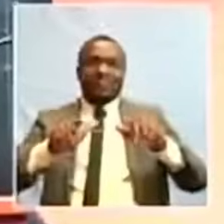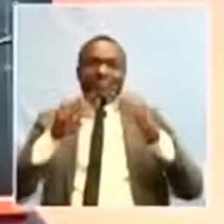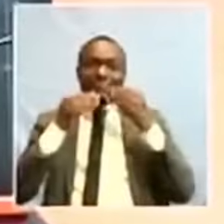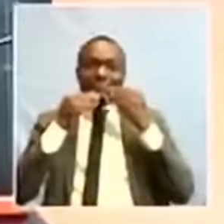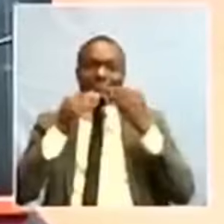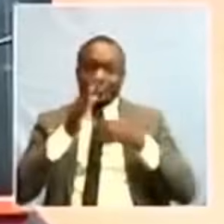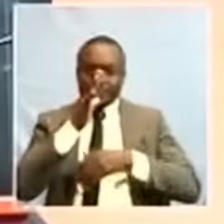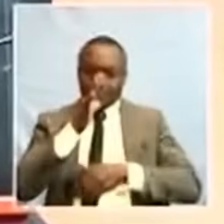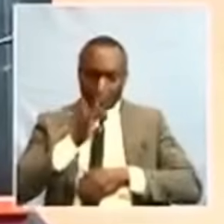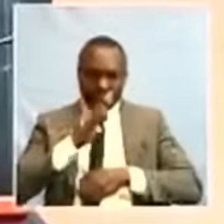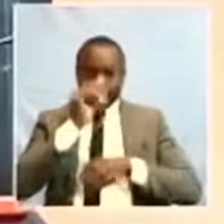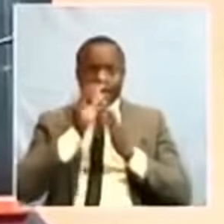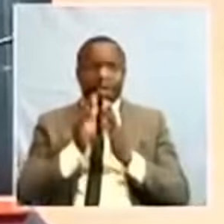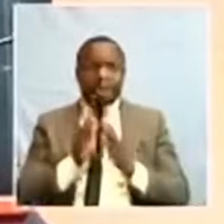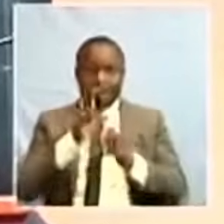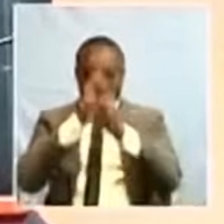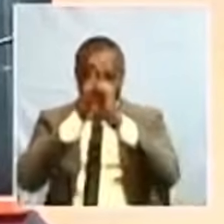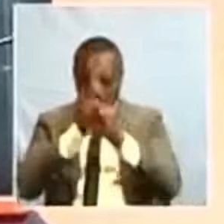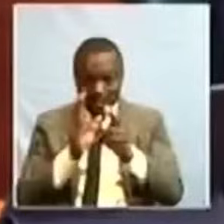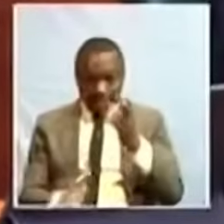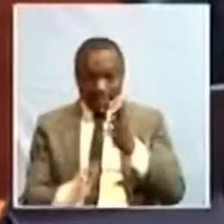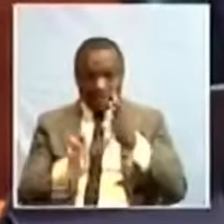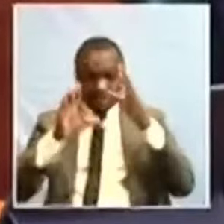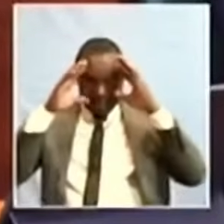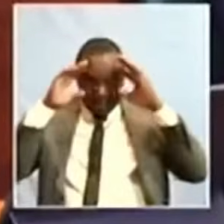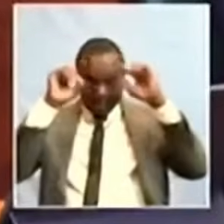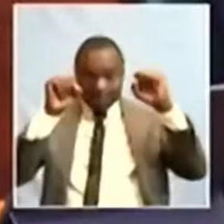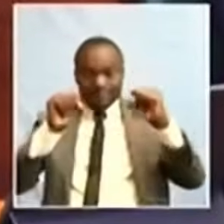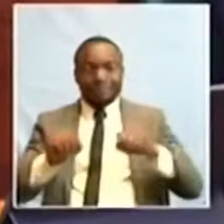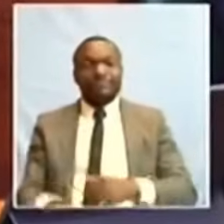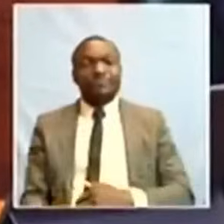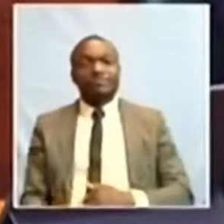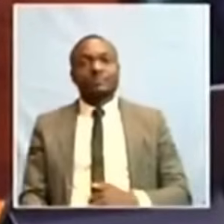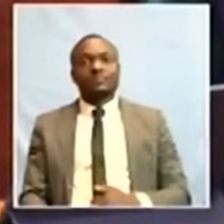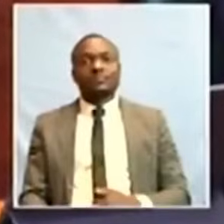you. Her Honor the Vice President.